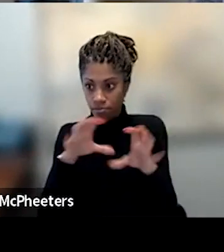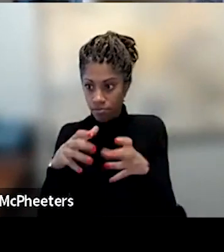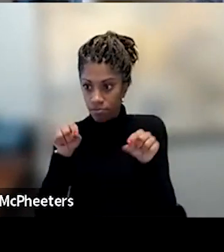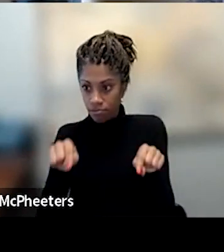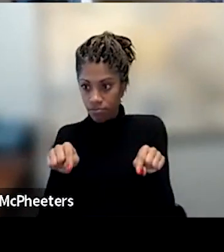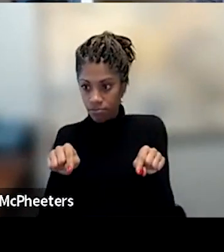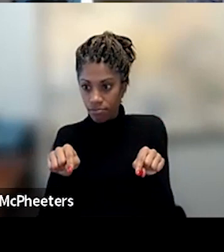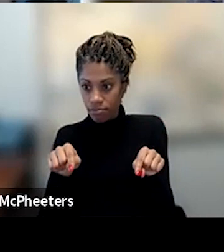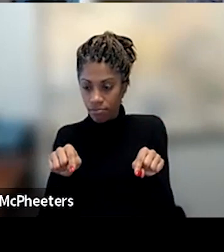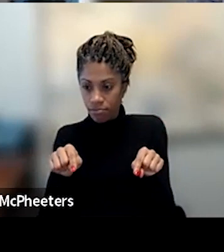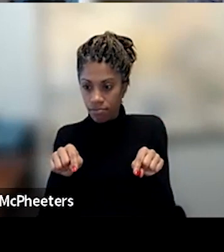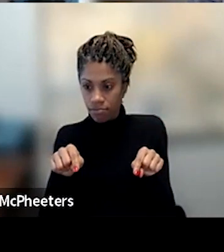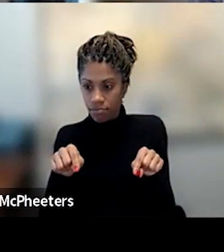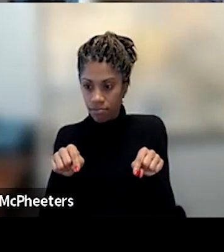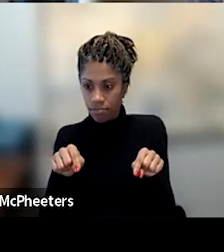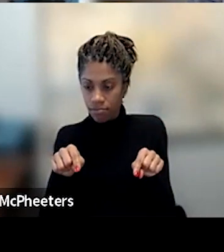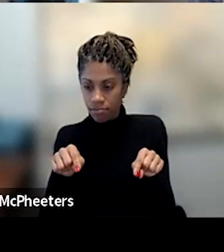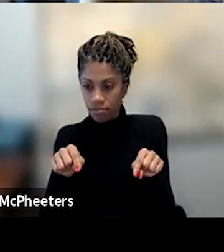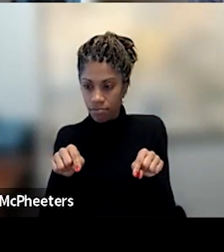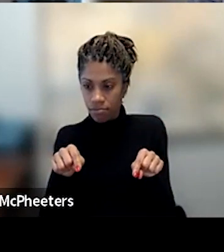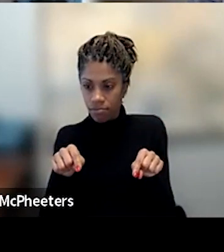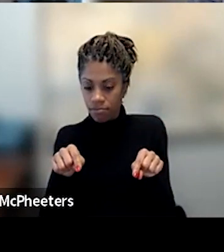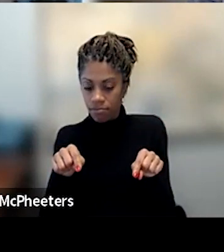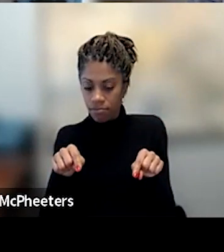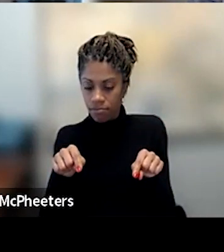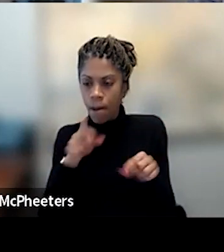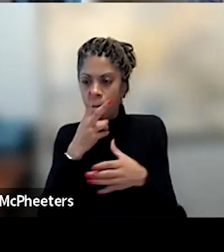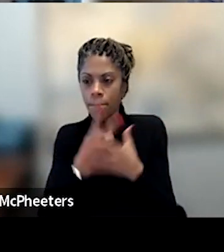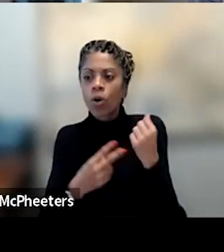a real strong thread of DEI.